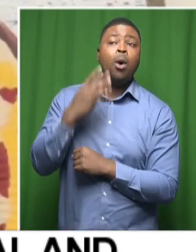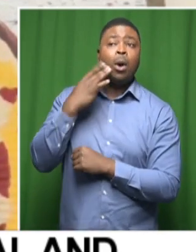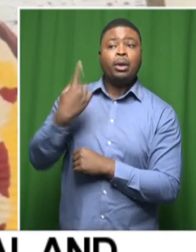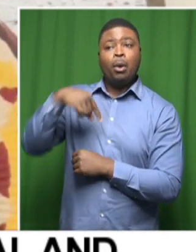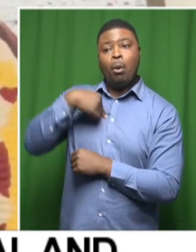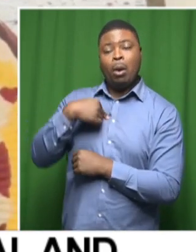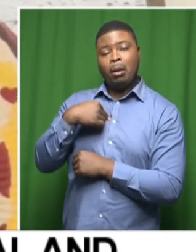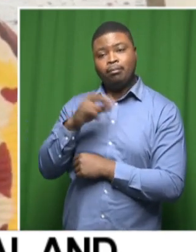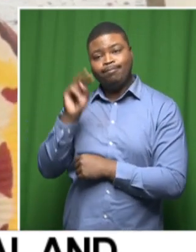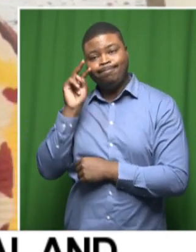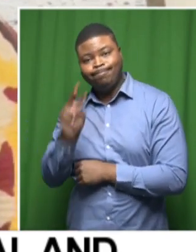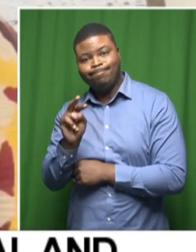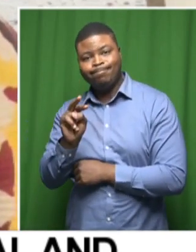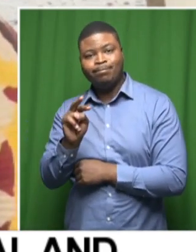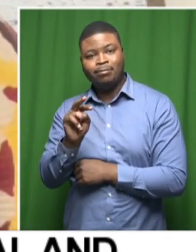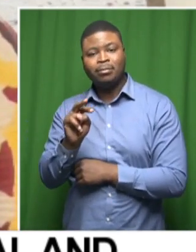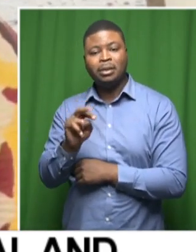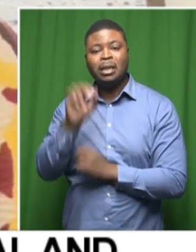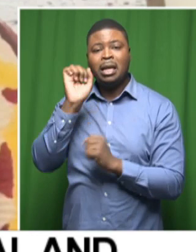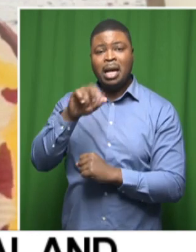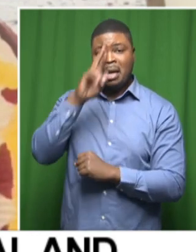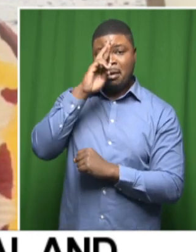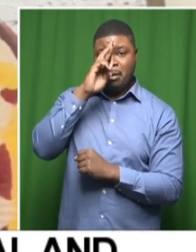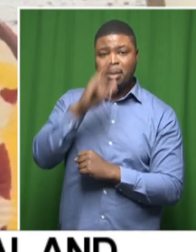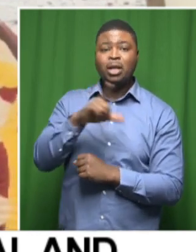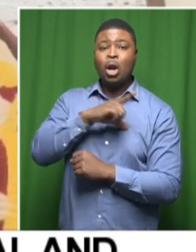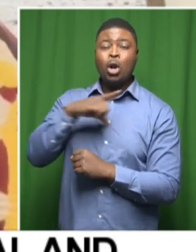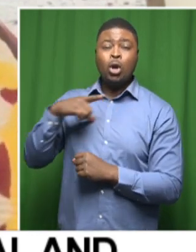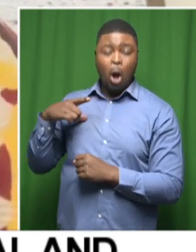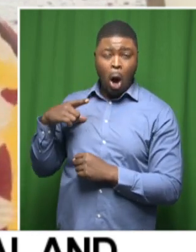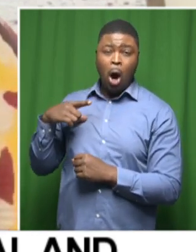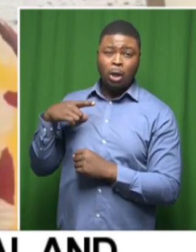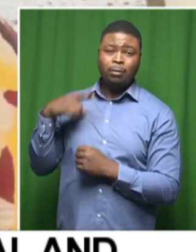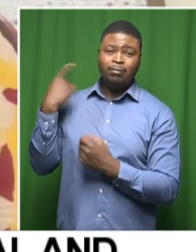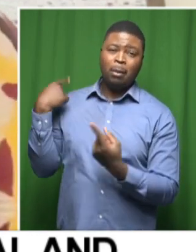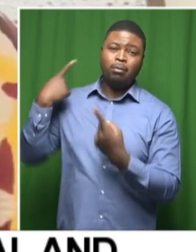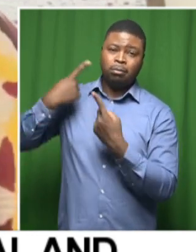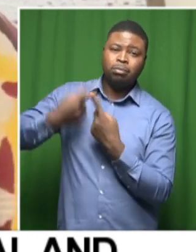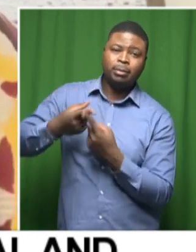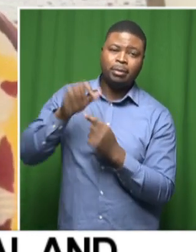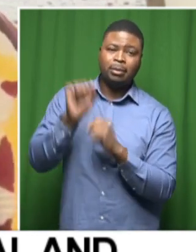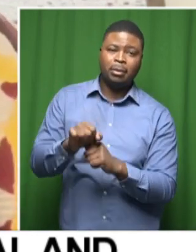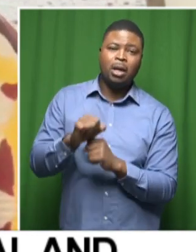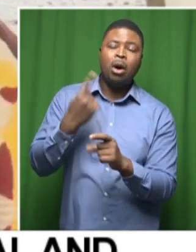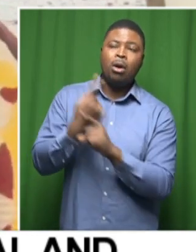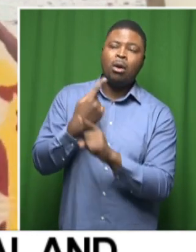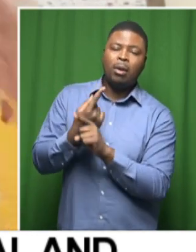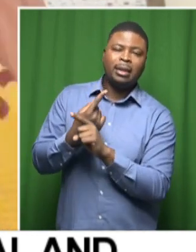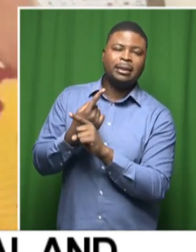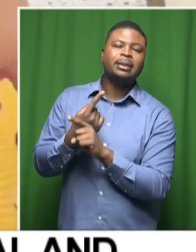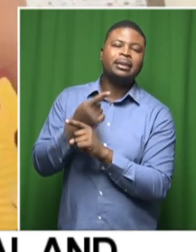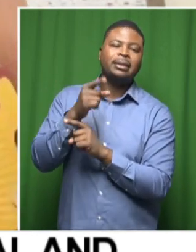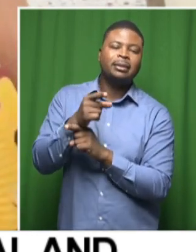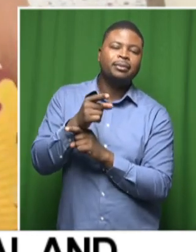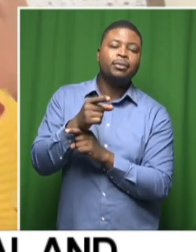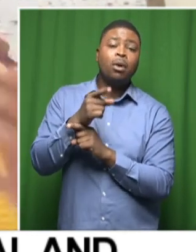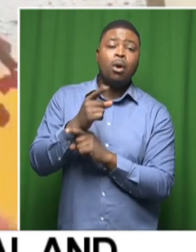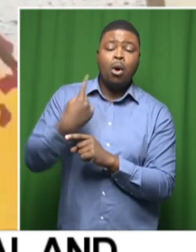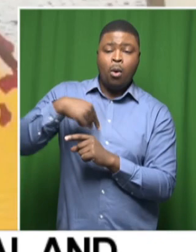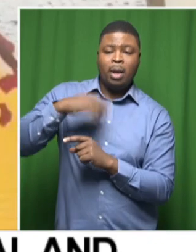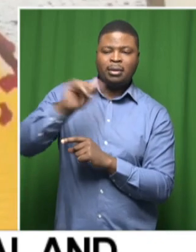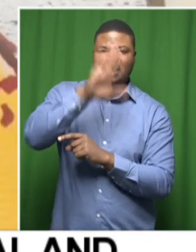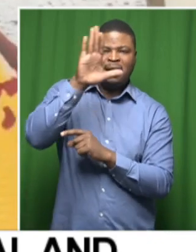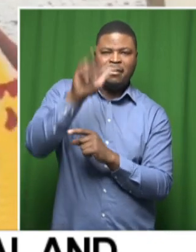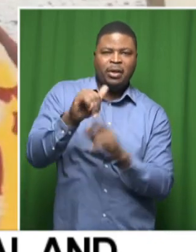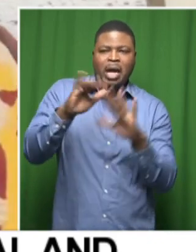it's a long-time phrase that we've been using to describe where we're at right now, and it's called